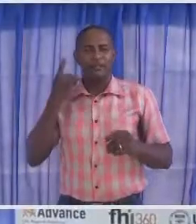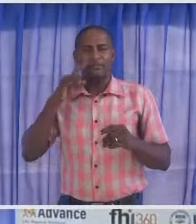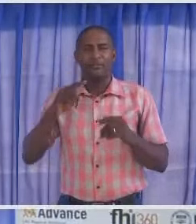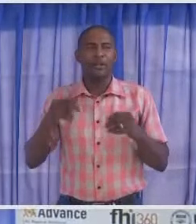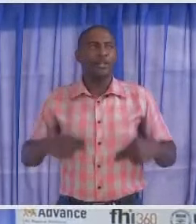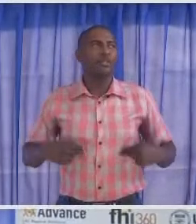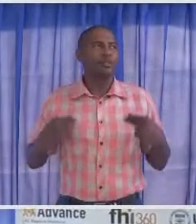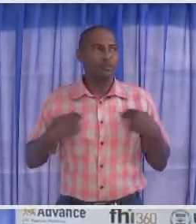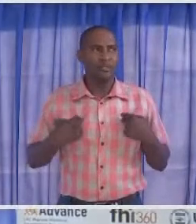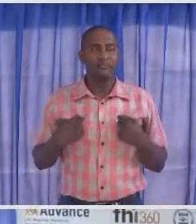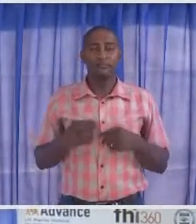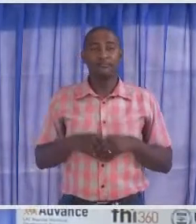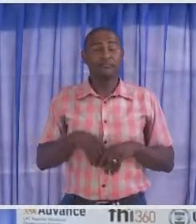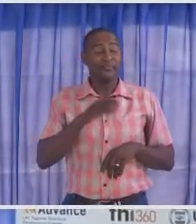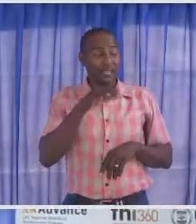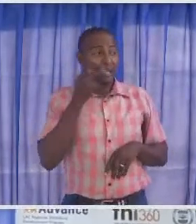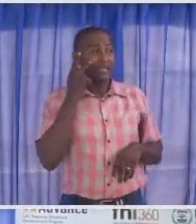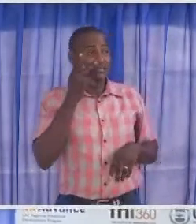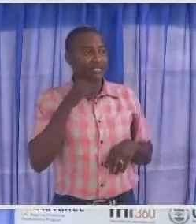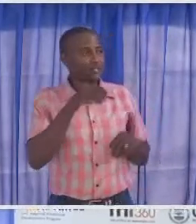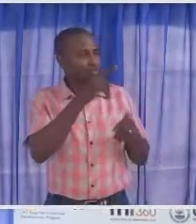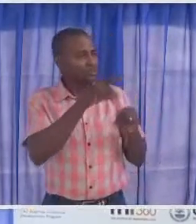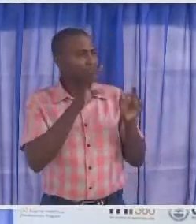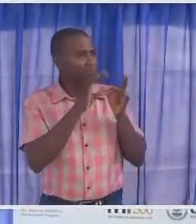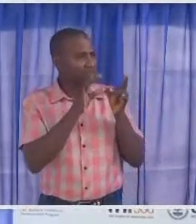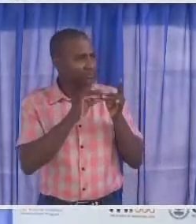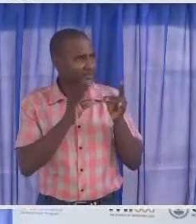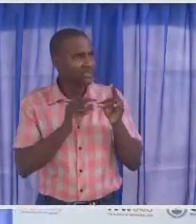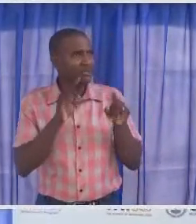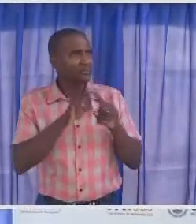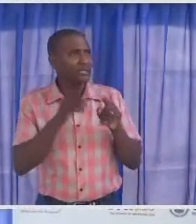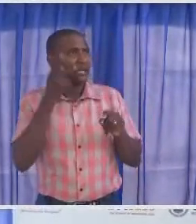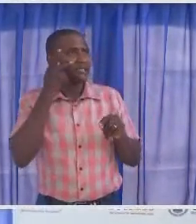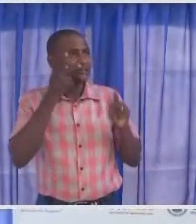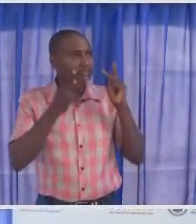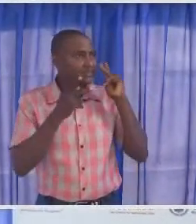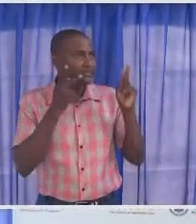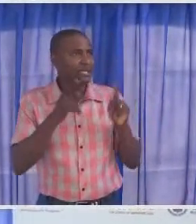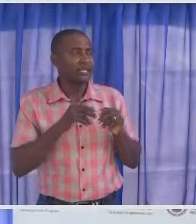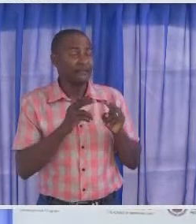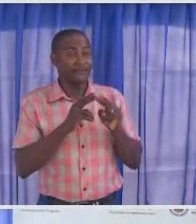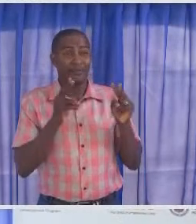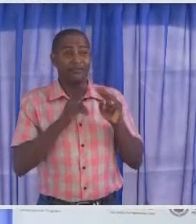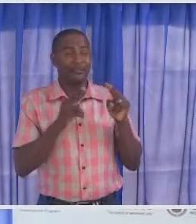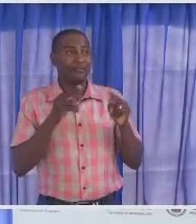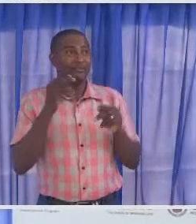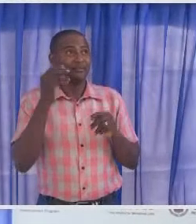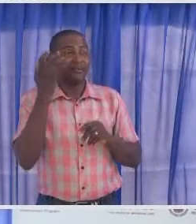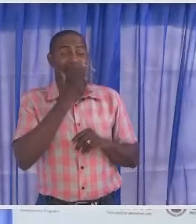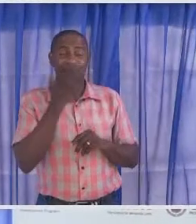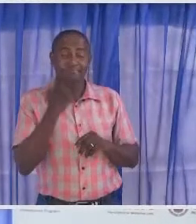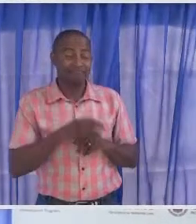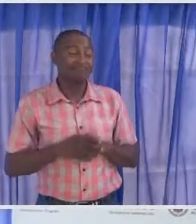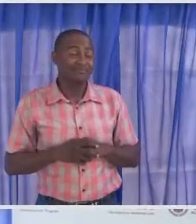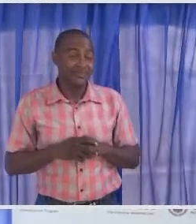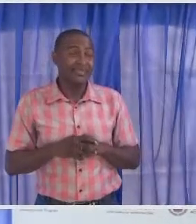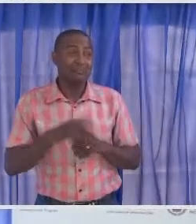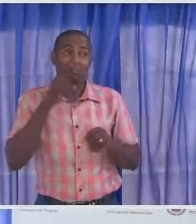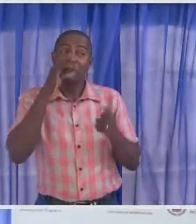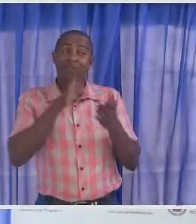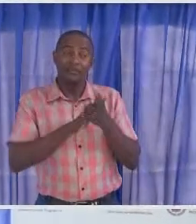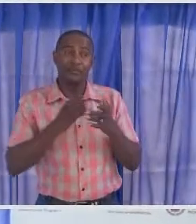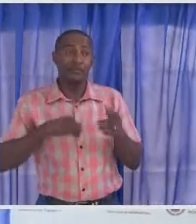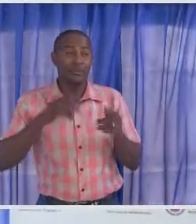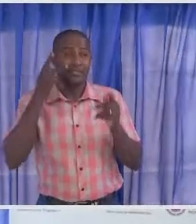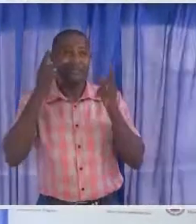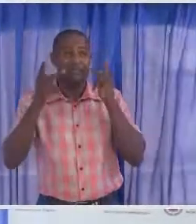ask you about the vision, but you mentioned some of the vision and some of the plans, and they're very exciting. And believe me, we see